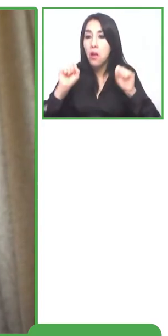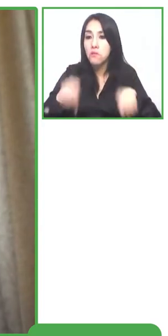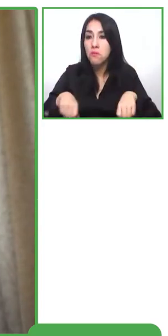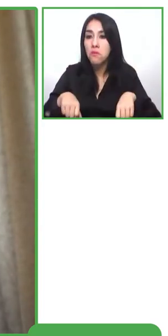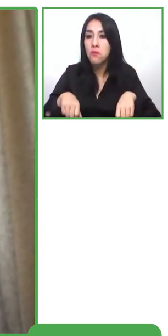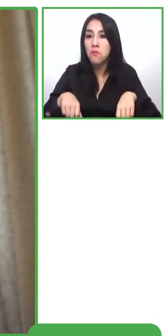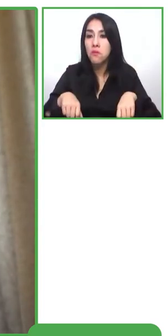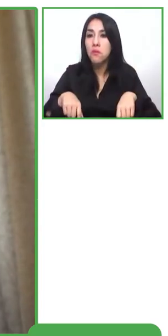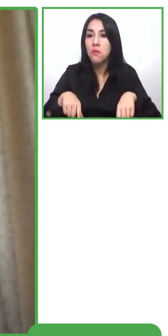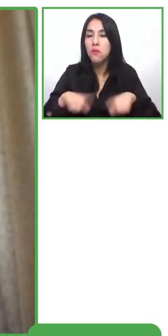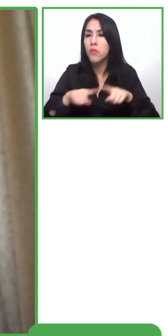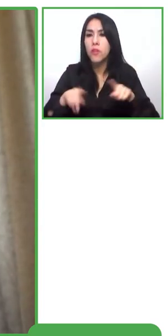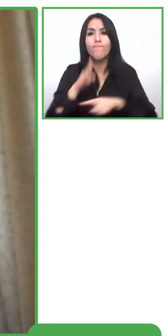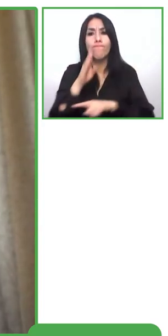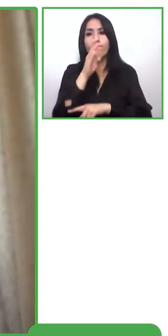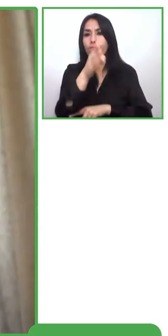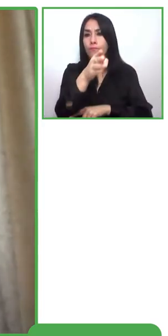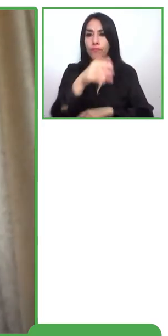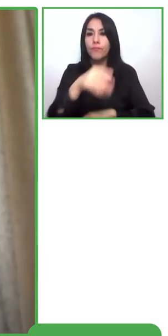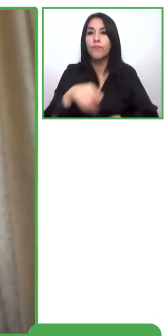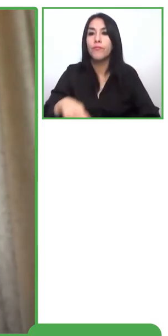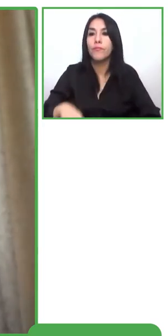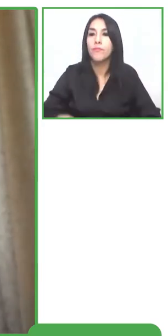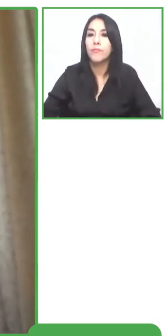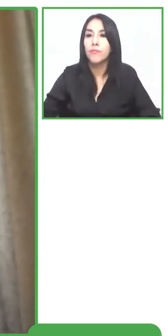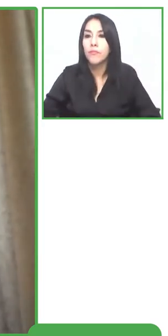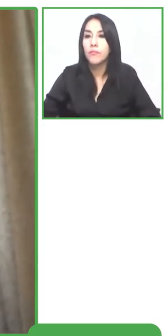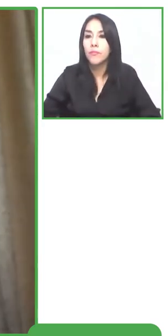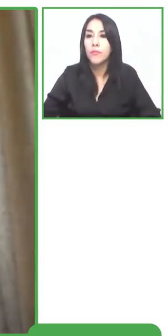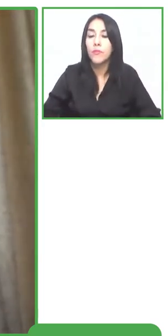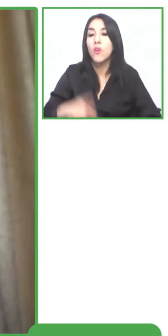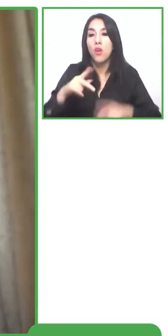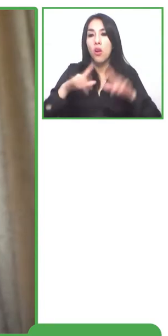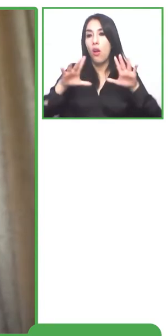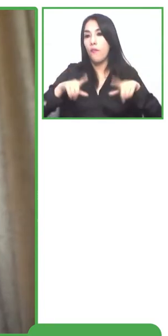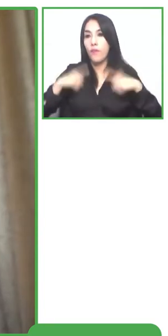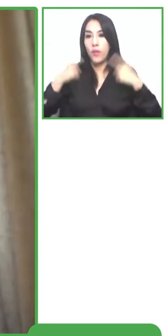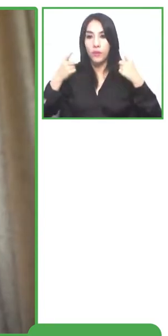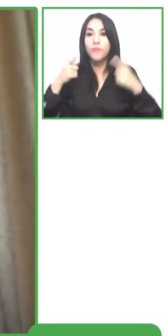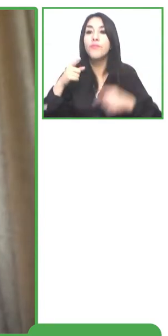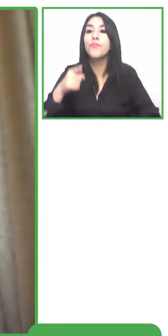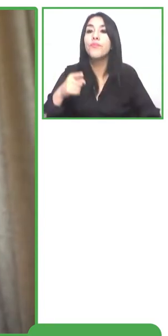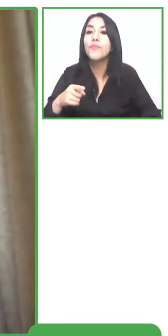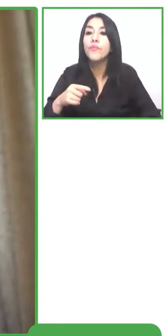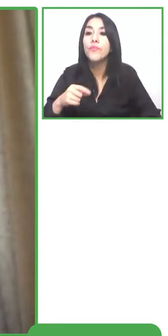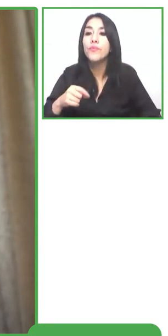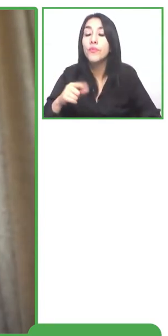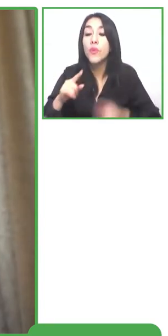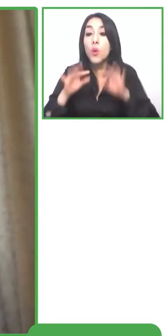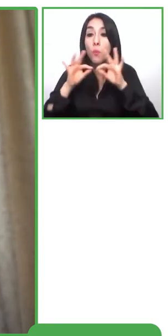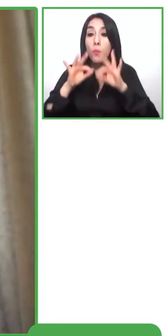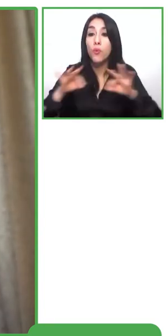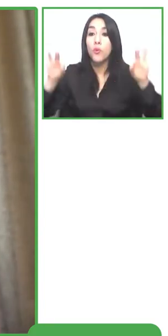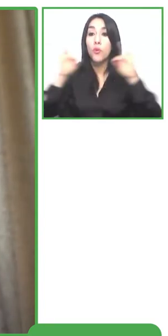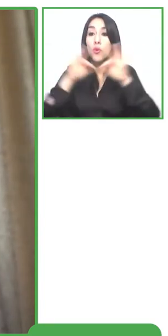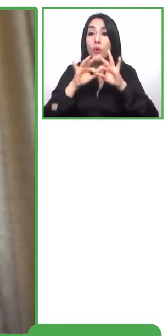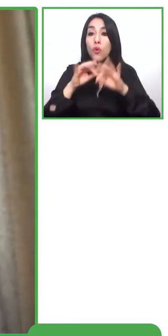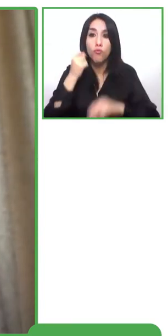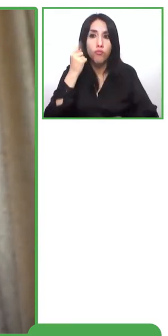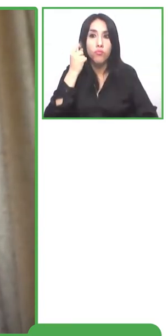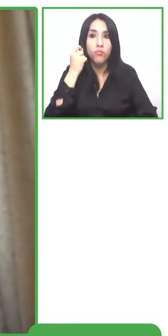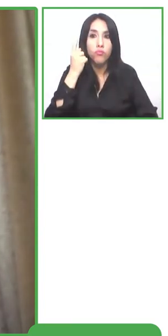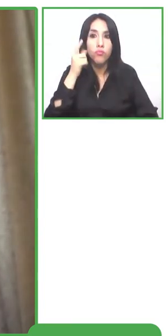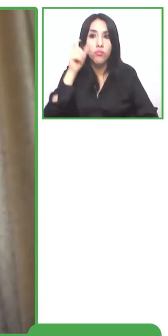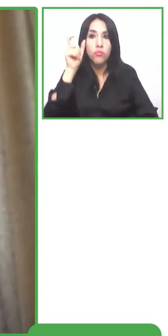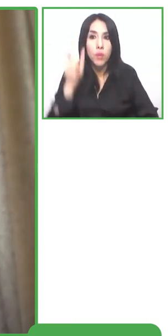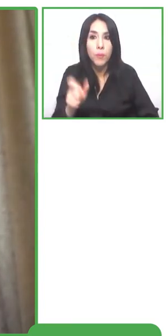our lives. I believe it is truly important to understand that